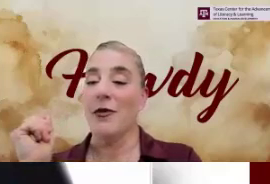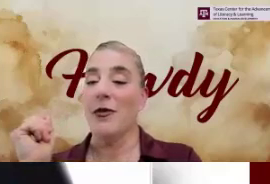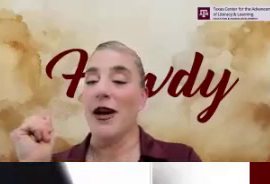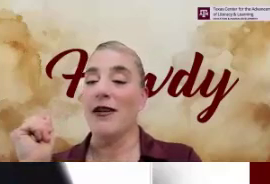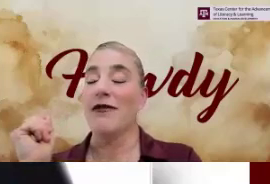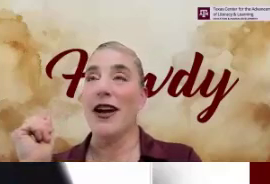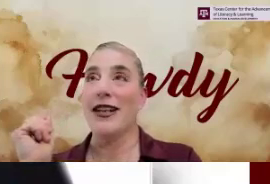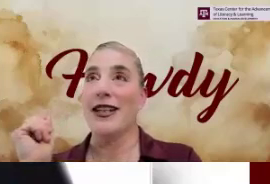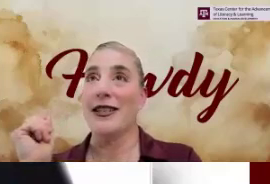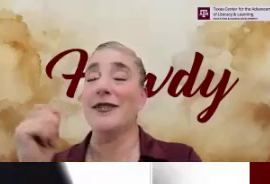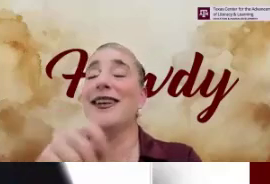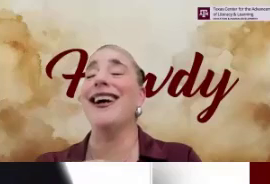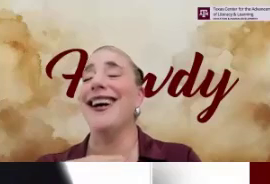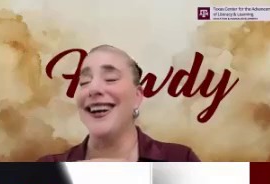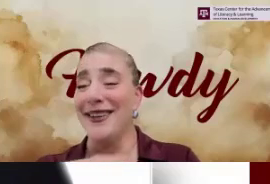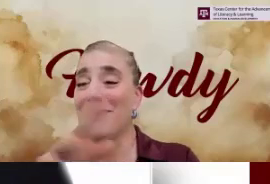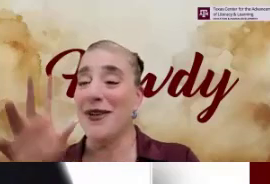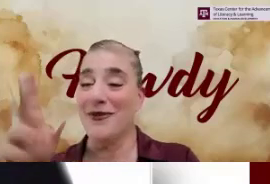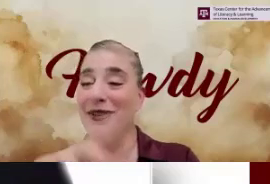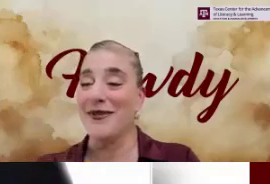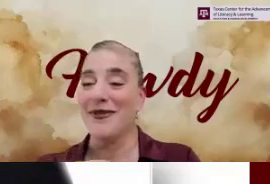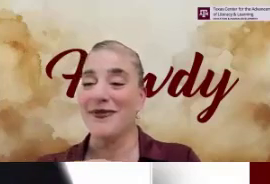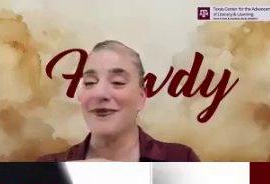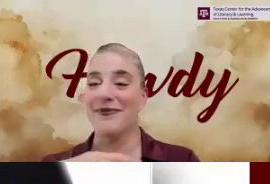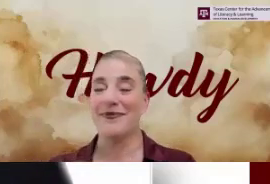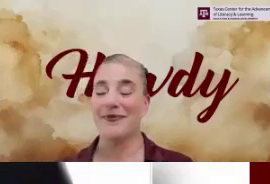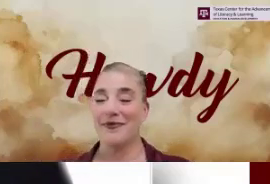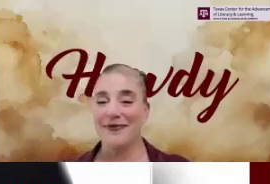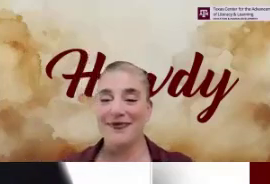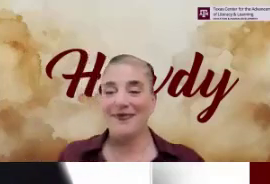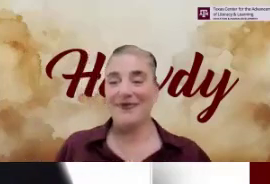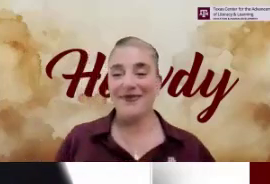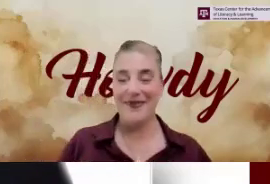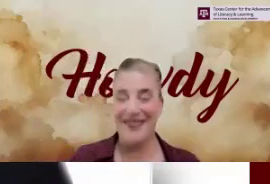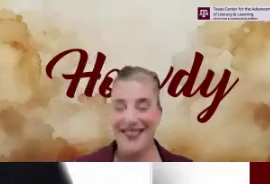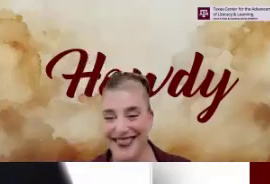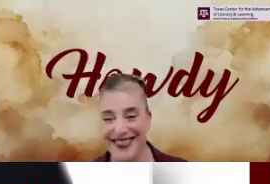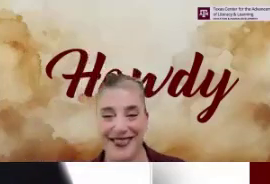If I can remember how to find it. But